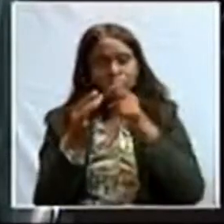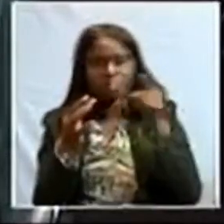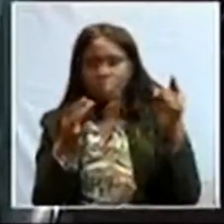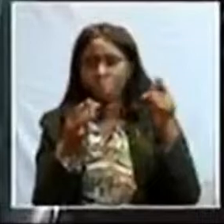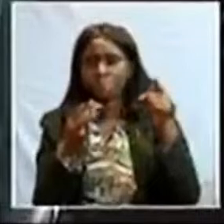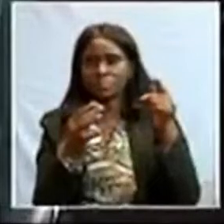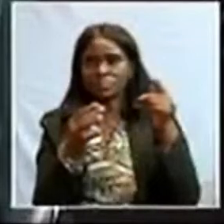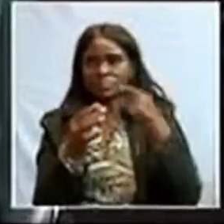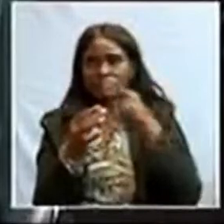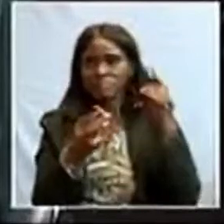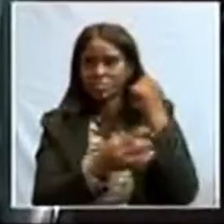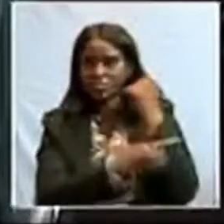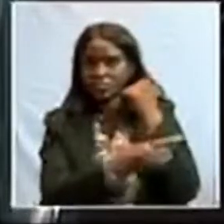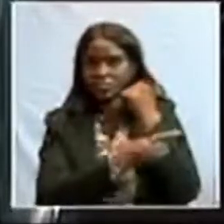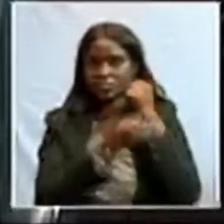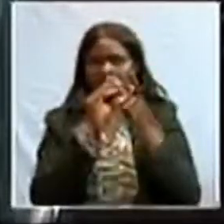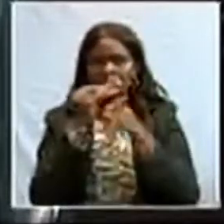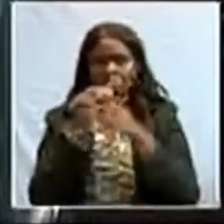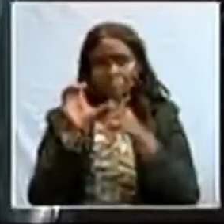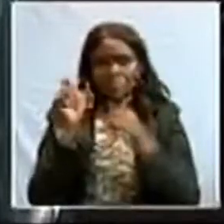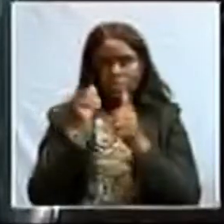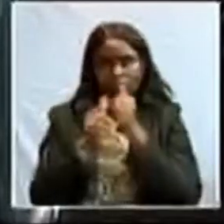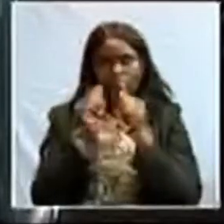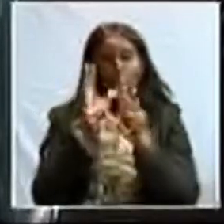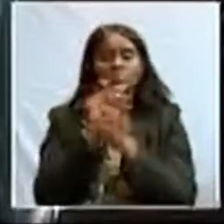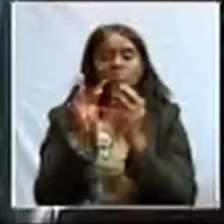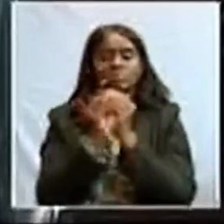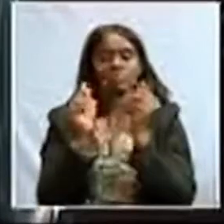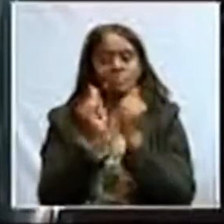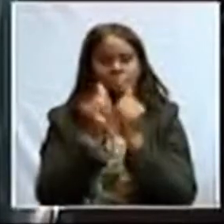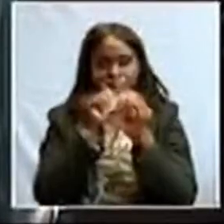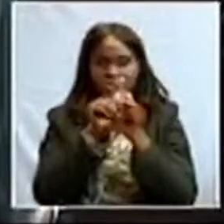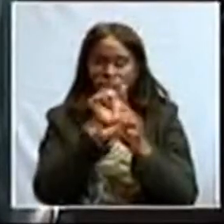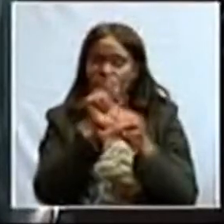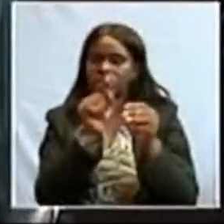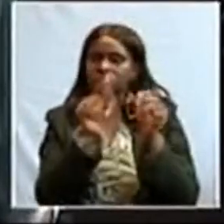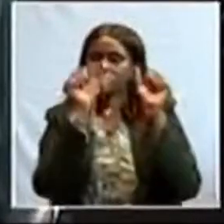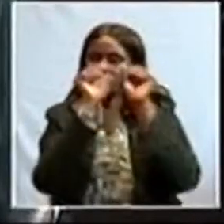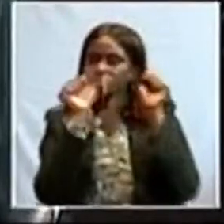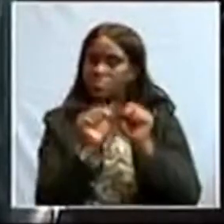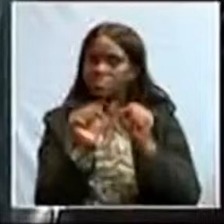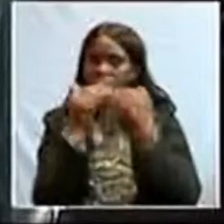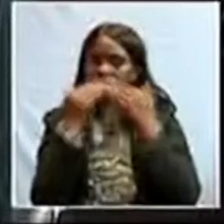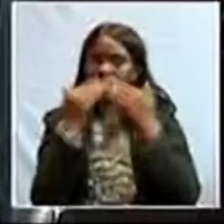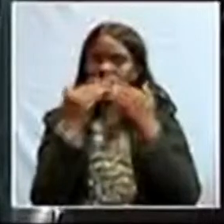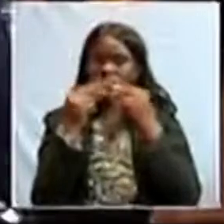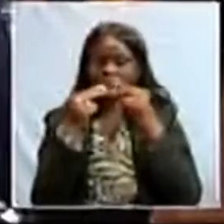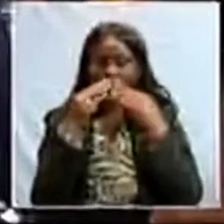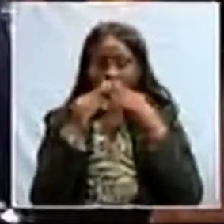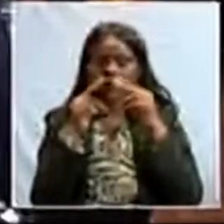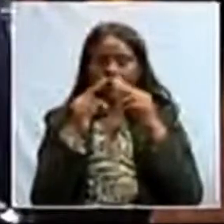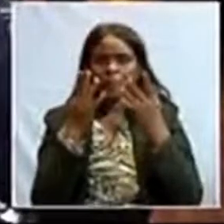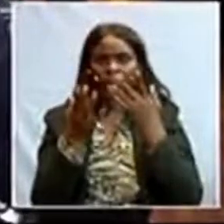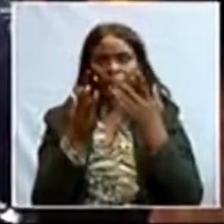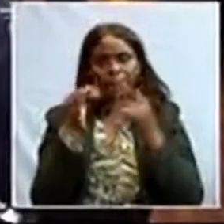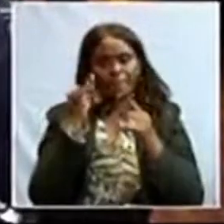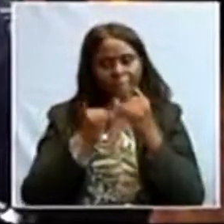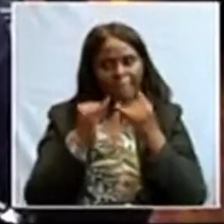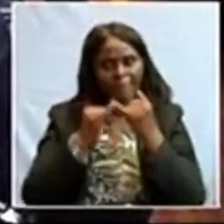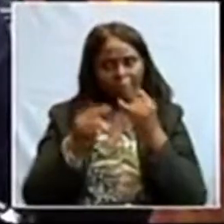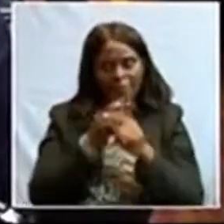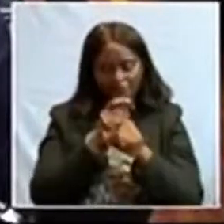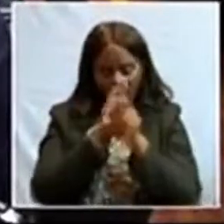the departments or sections that are missing within this particular structure. Thank you. Well, thank you so much. Perhaps we get the last one